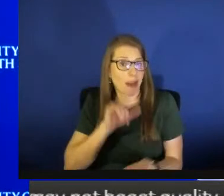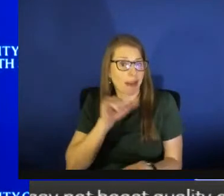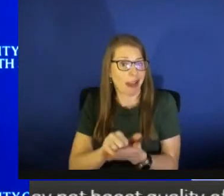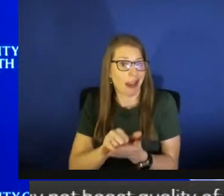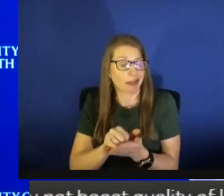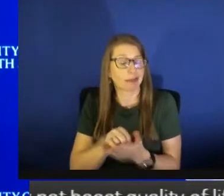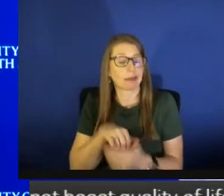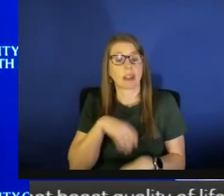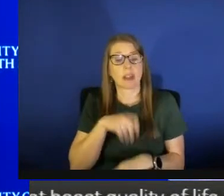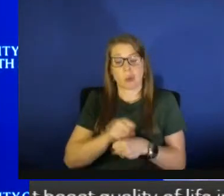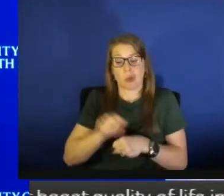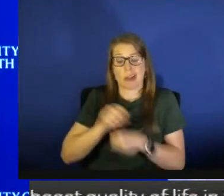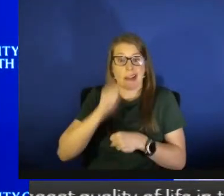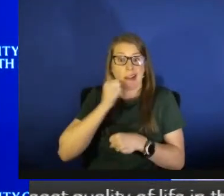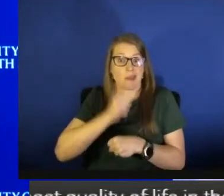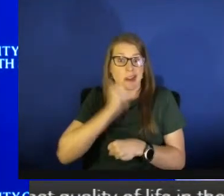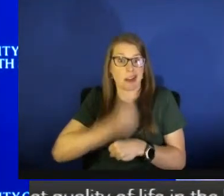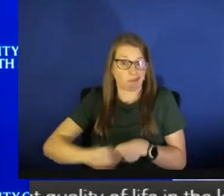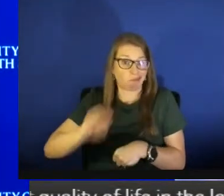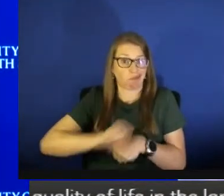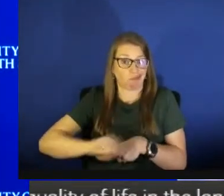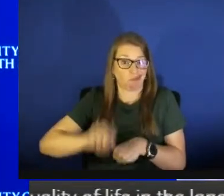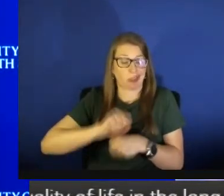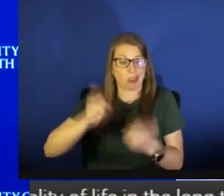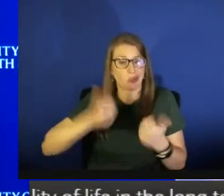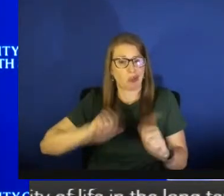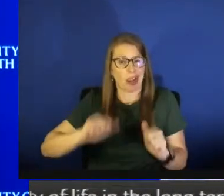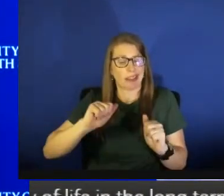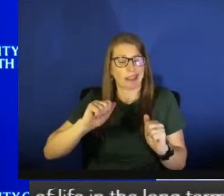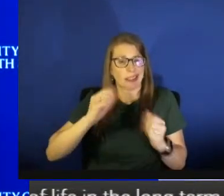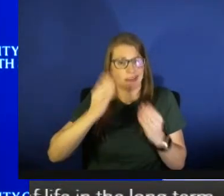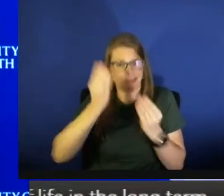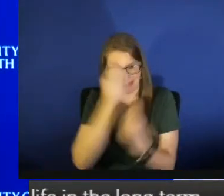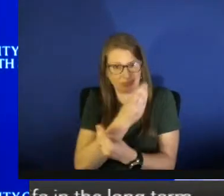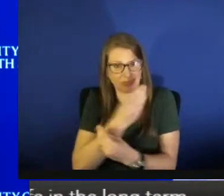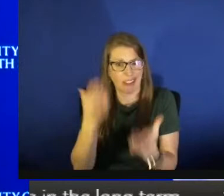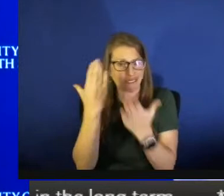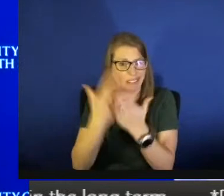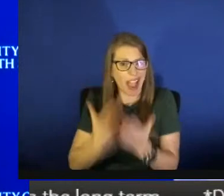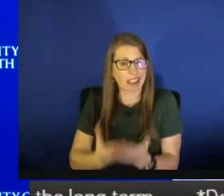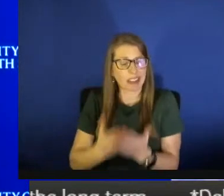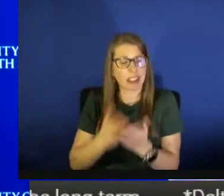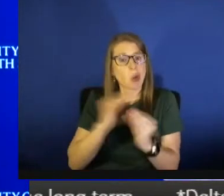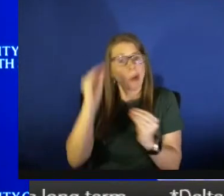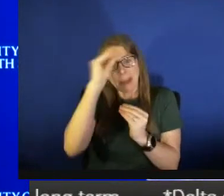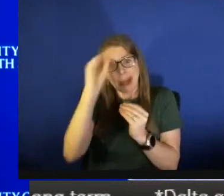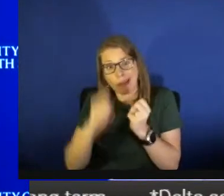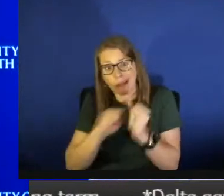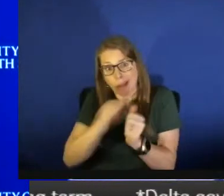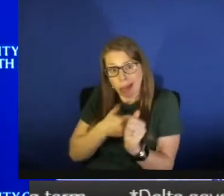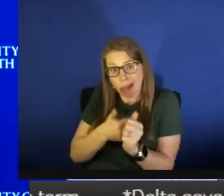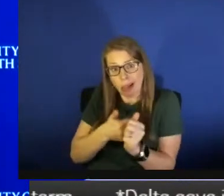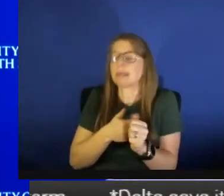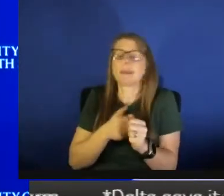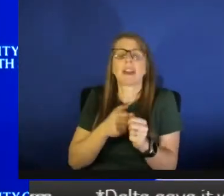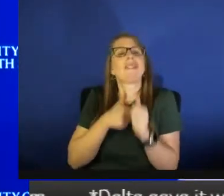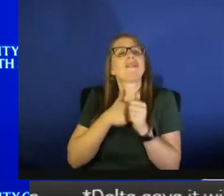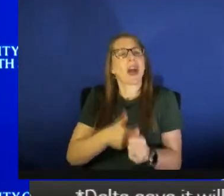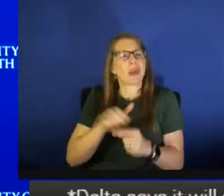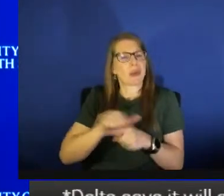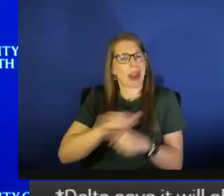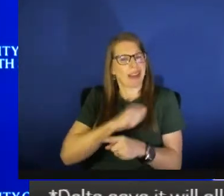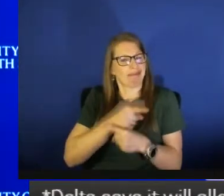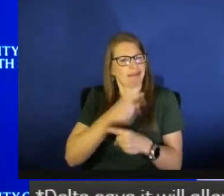every day diligently to try and present the facts, unbiased, following their training and doing that. It